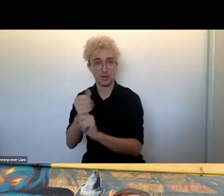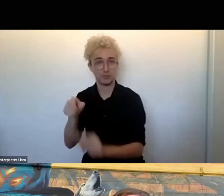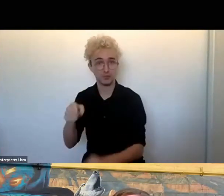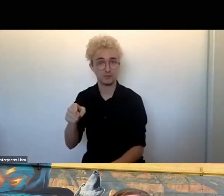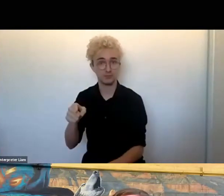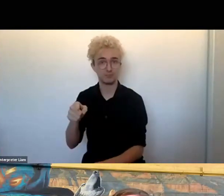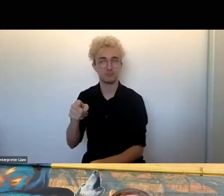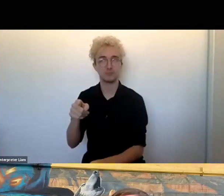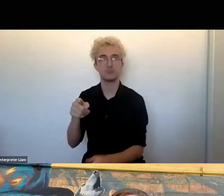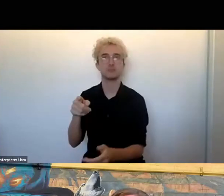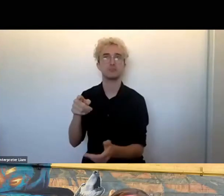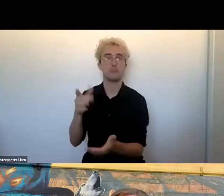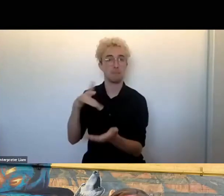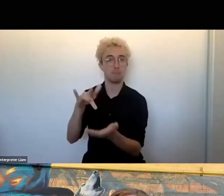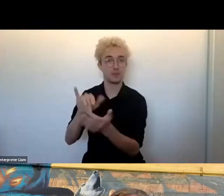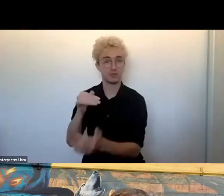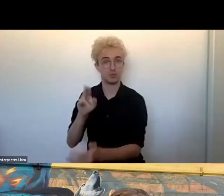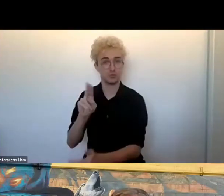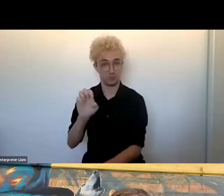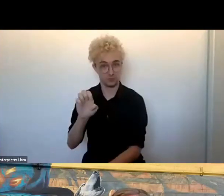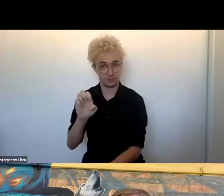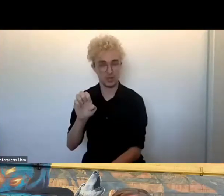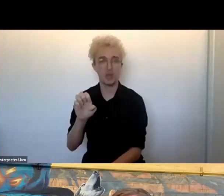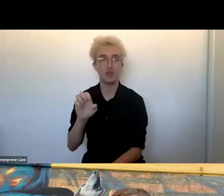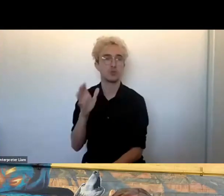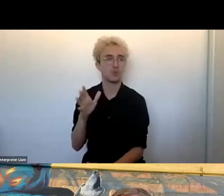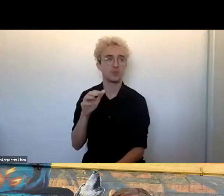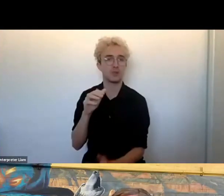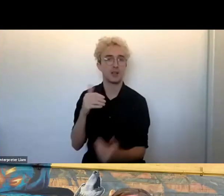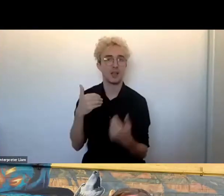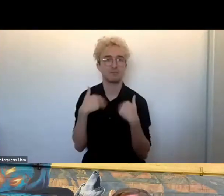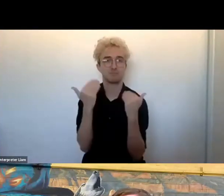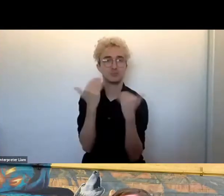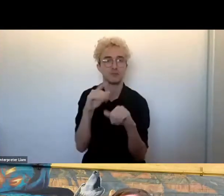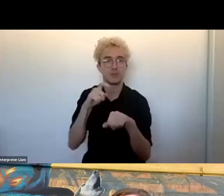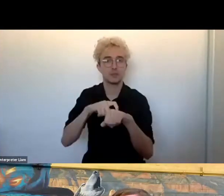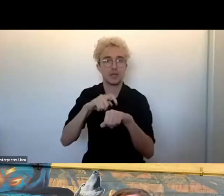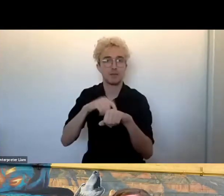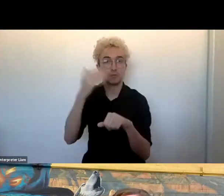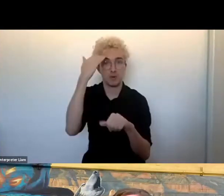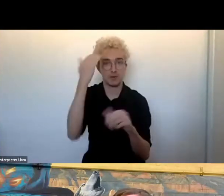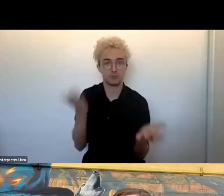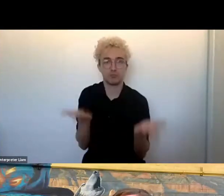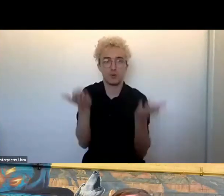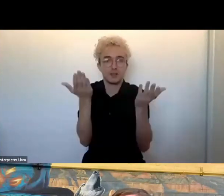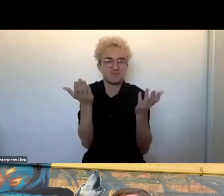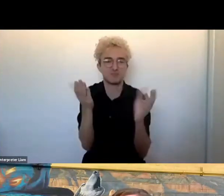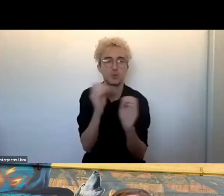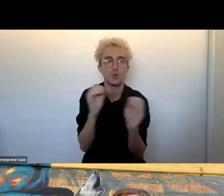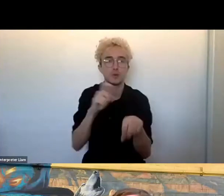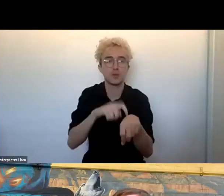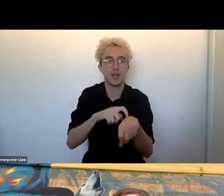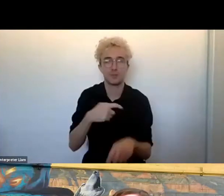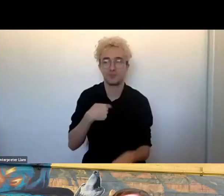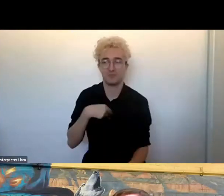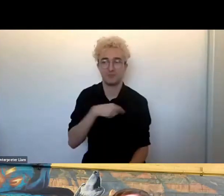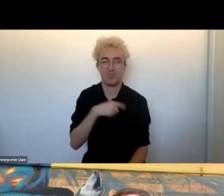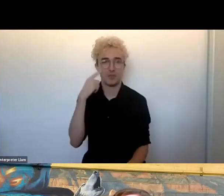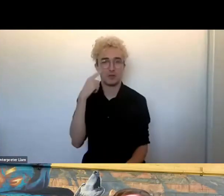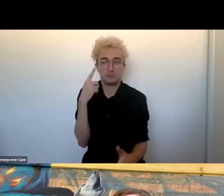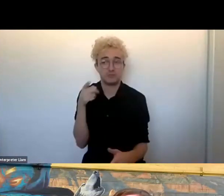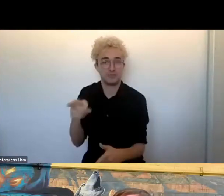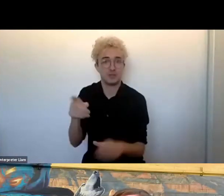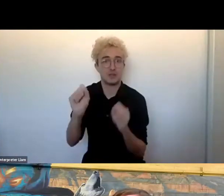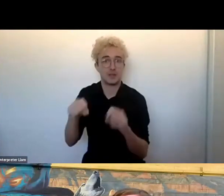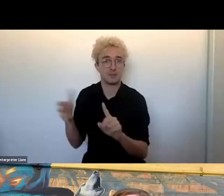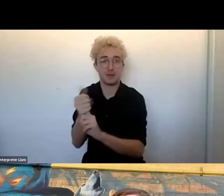mid-June. And so we didn't really have that much time to raise awareness, because we thought he could be captured any day. And then